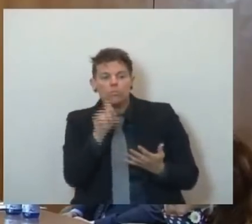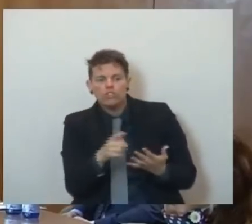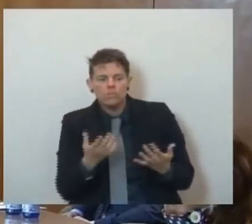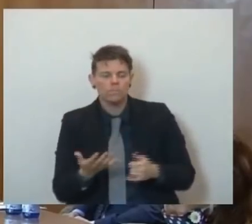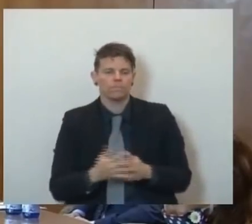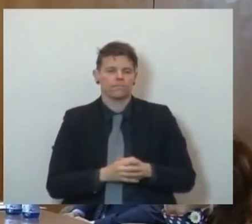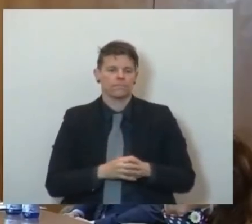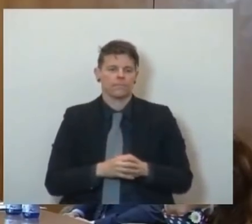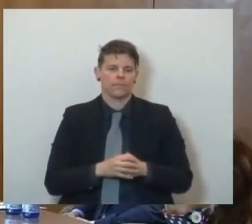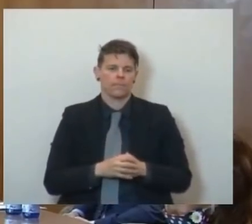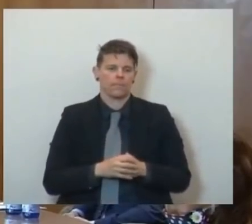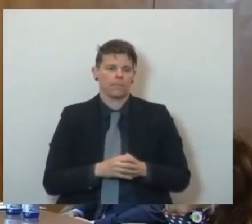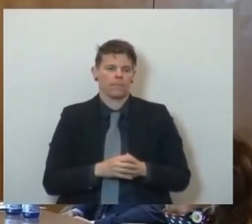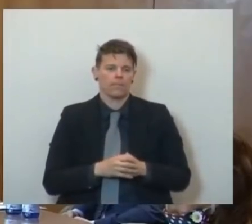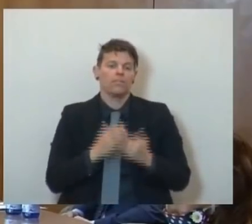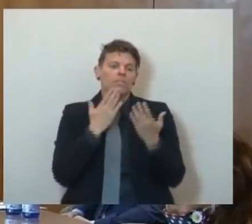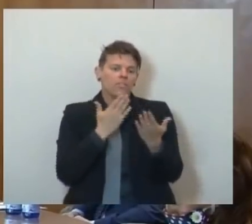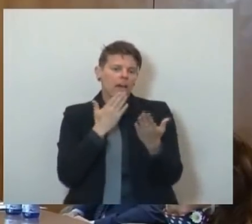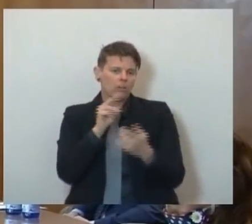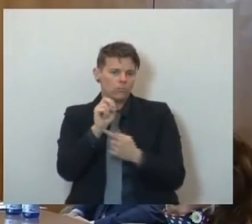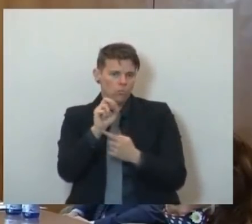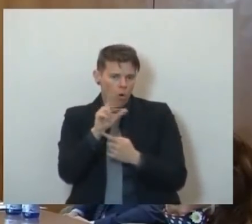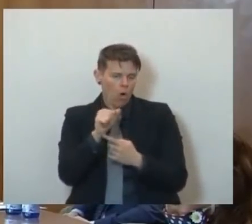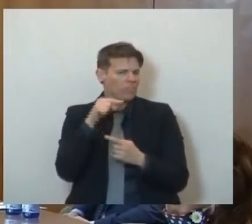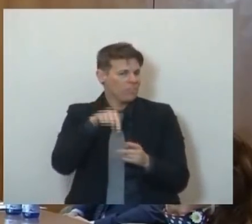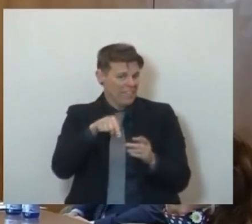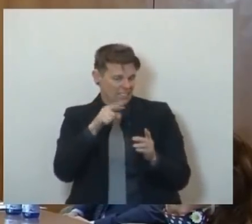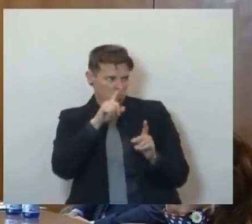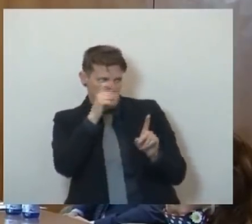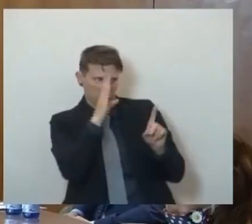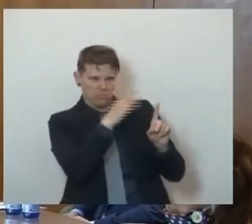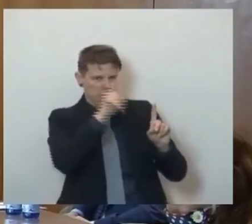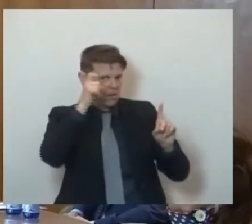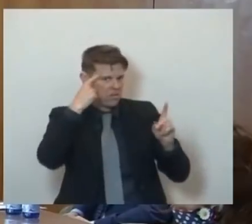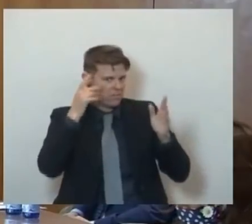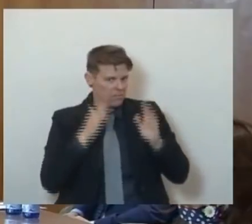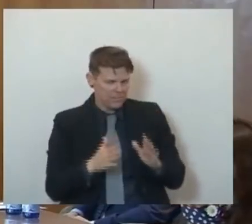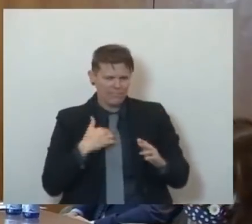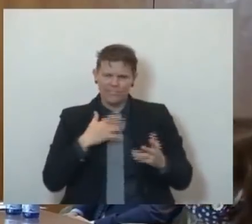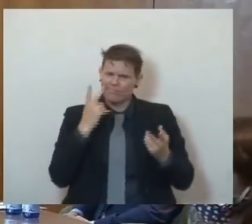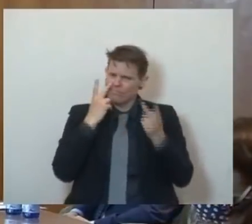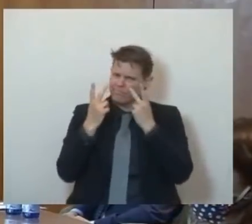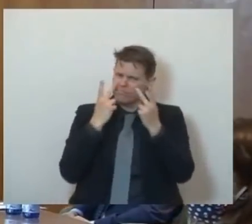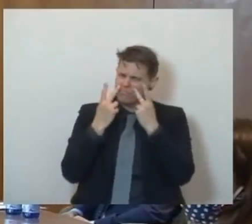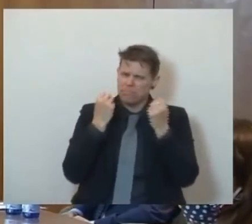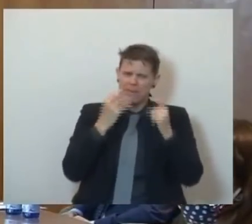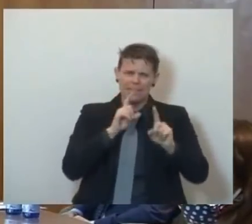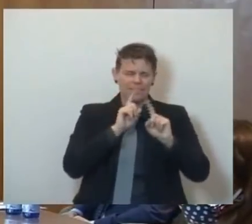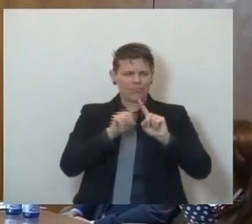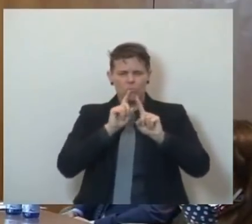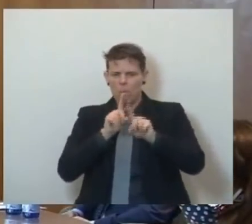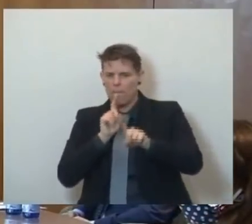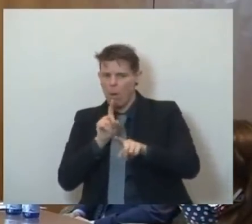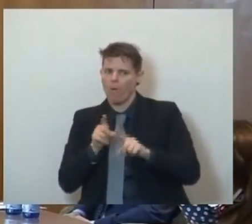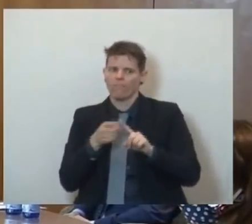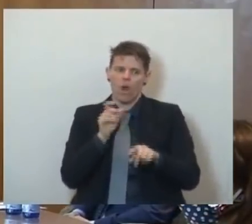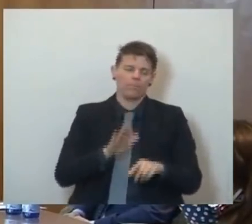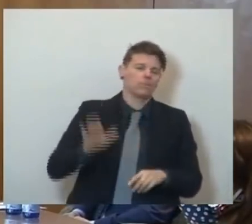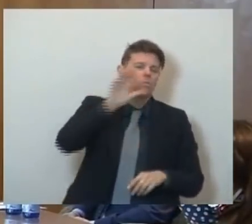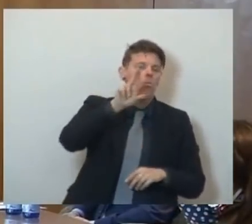Thanks, Nora. This question is for the governor. We have seen reports from all over the nation,